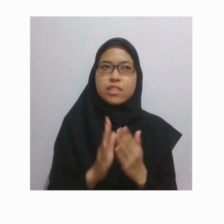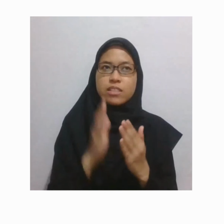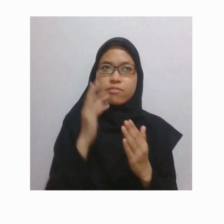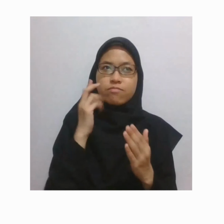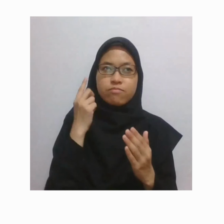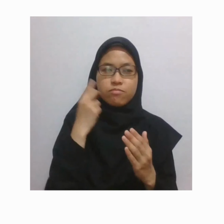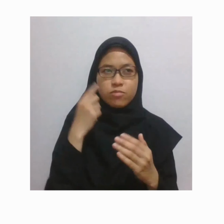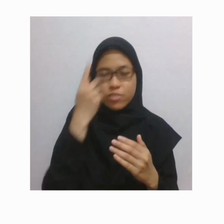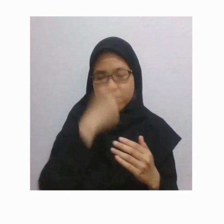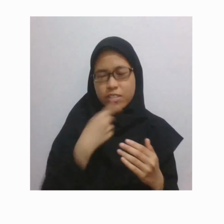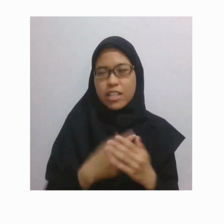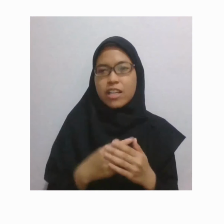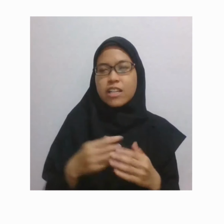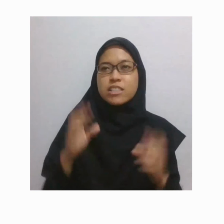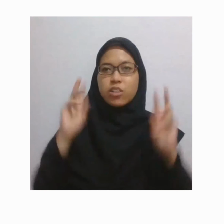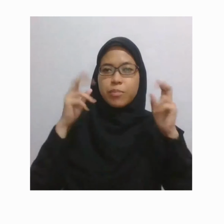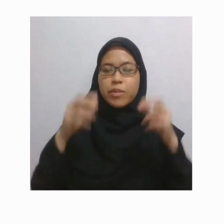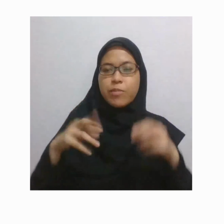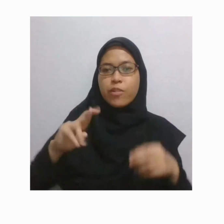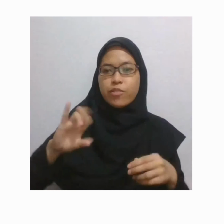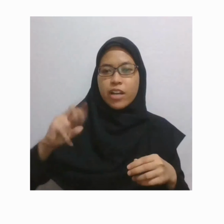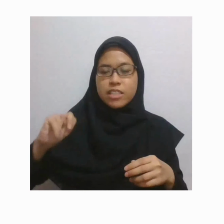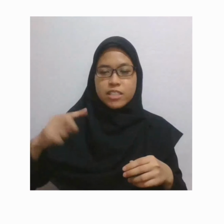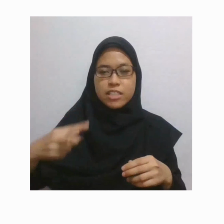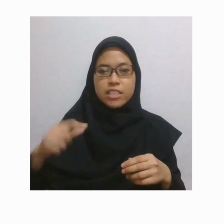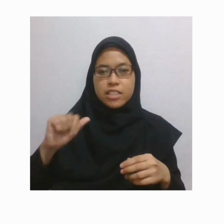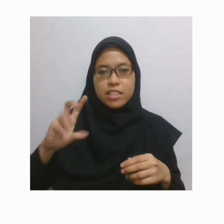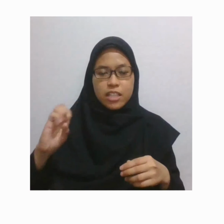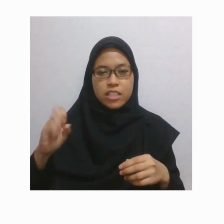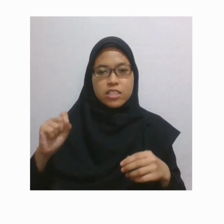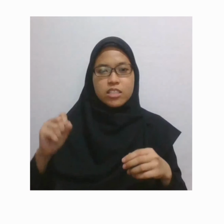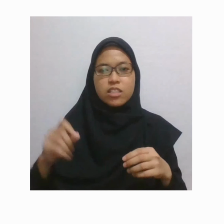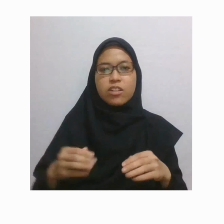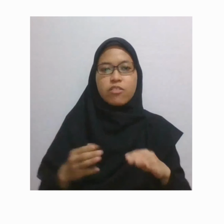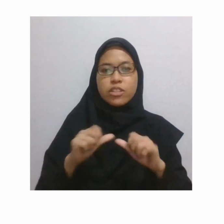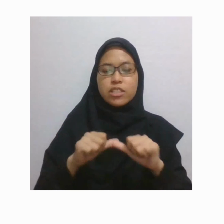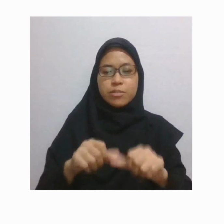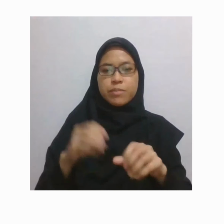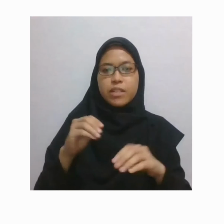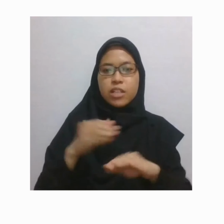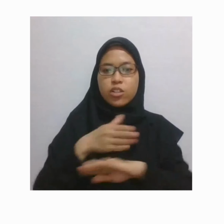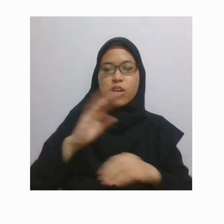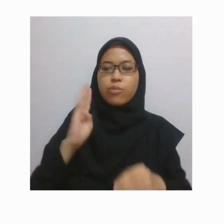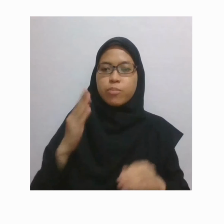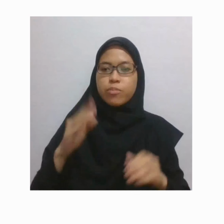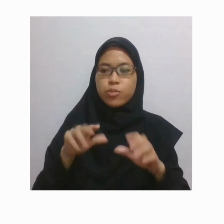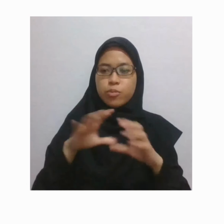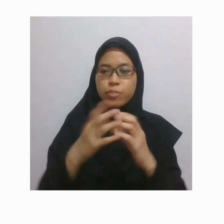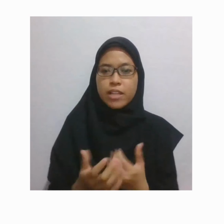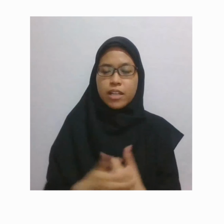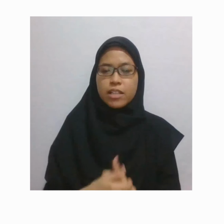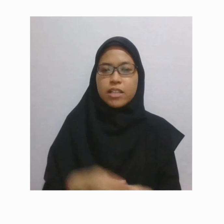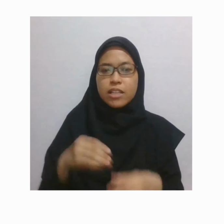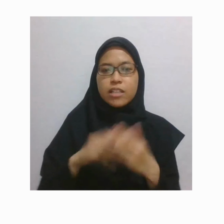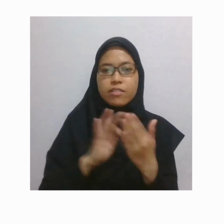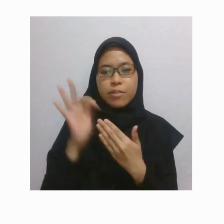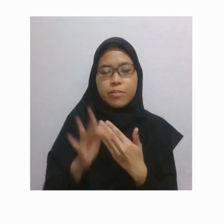across our blue planet. In February, Yes, we're still in March,